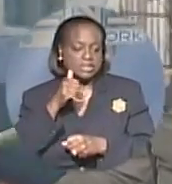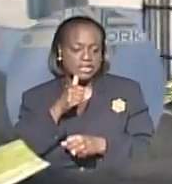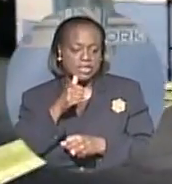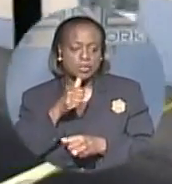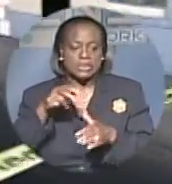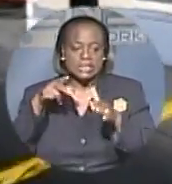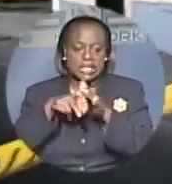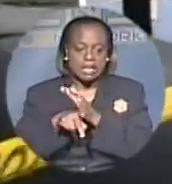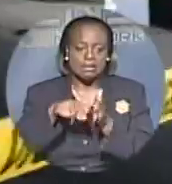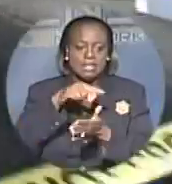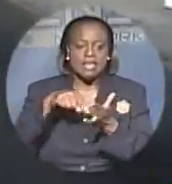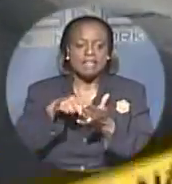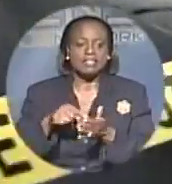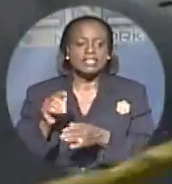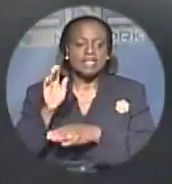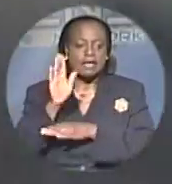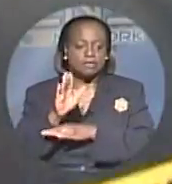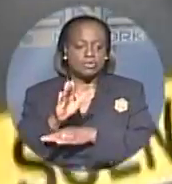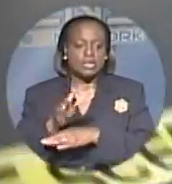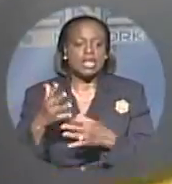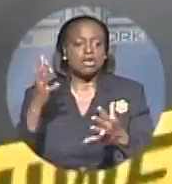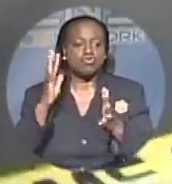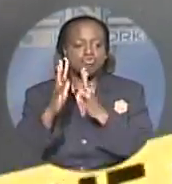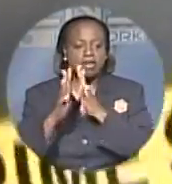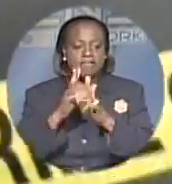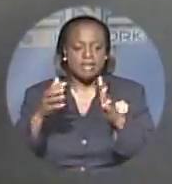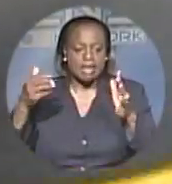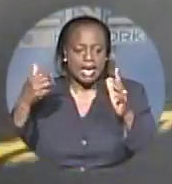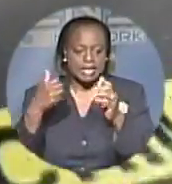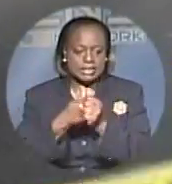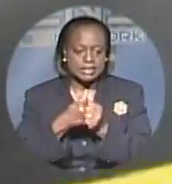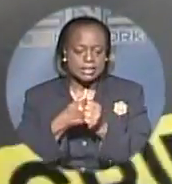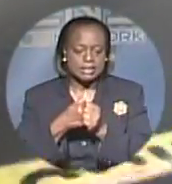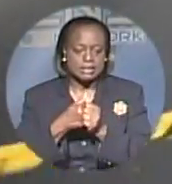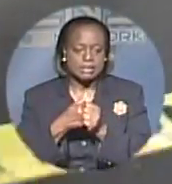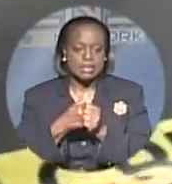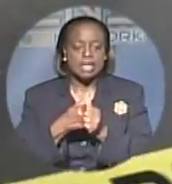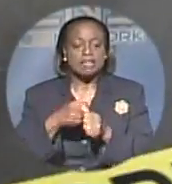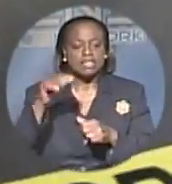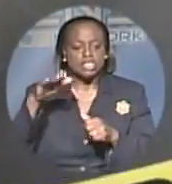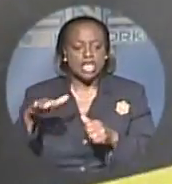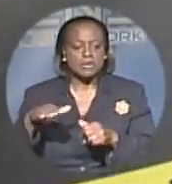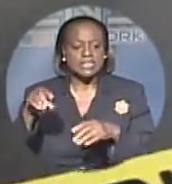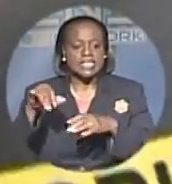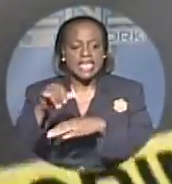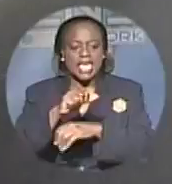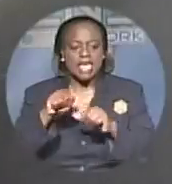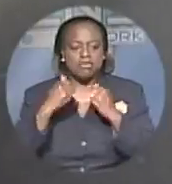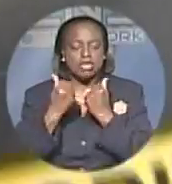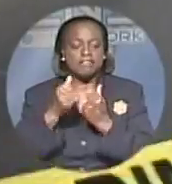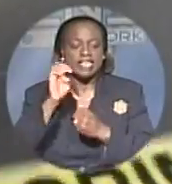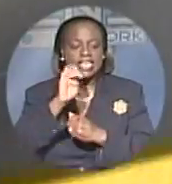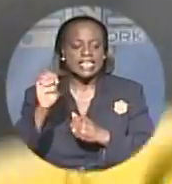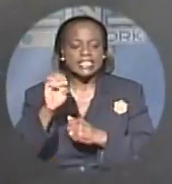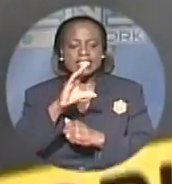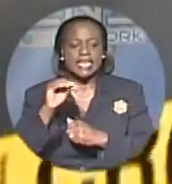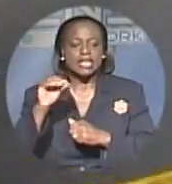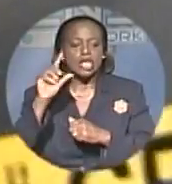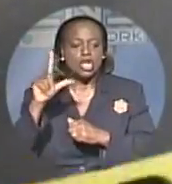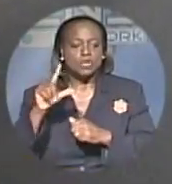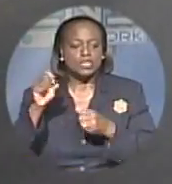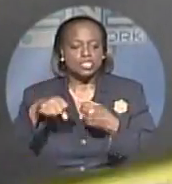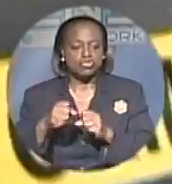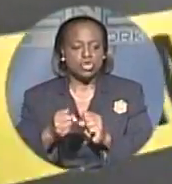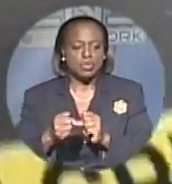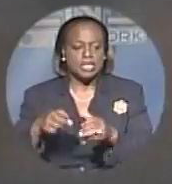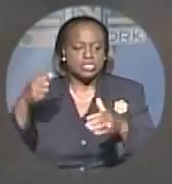A four-year-old girl was killed this afternoon in a traffic accident. Police say the child was in the area of East and Lewis Streets when she was struck and killed by a